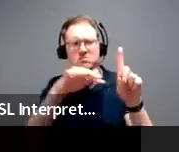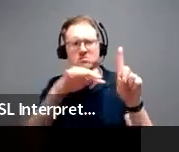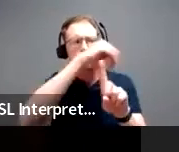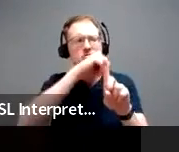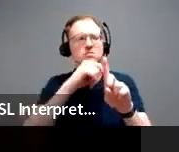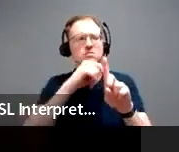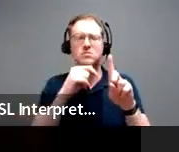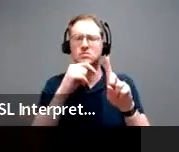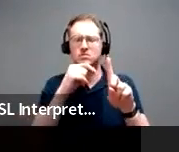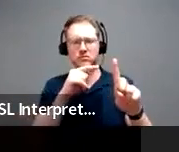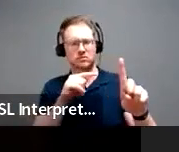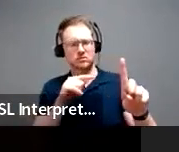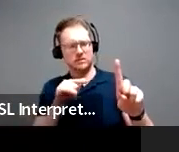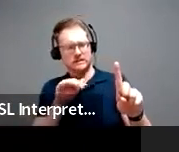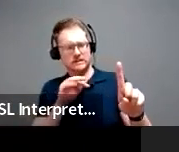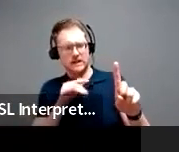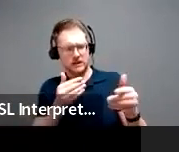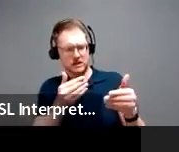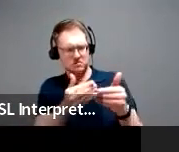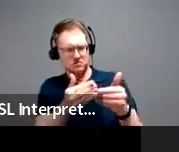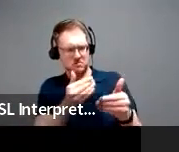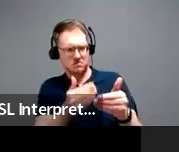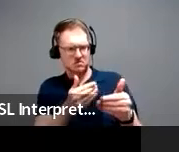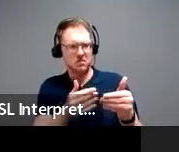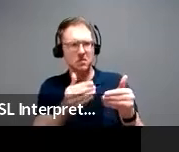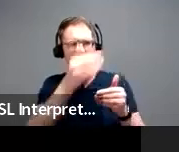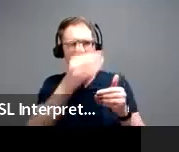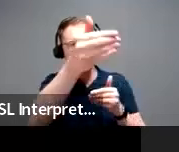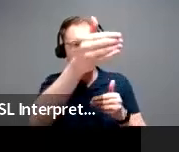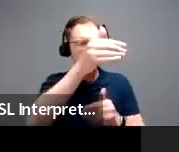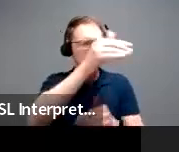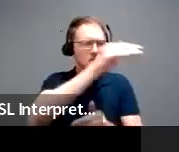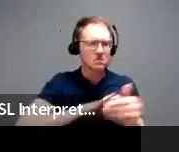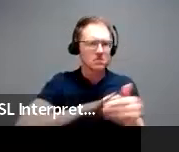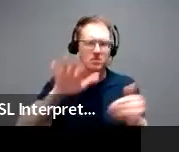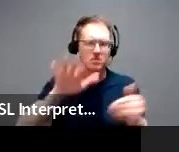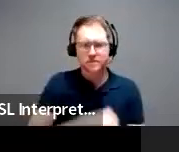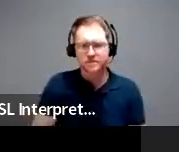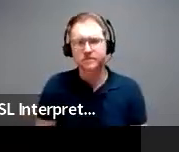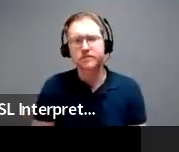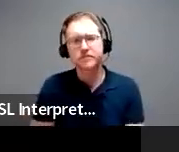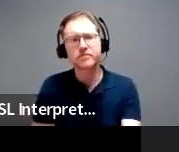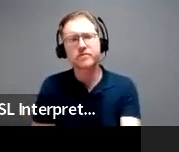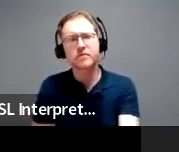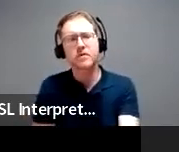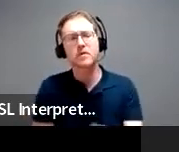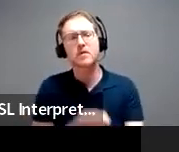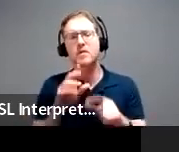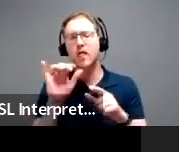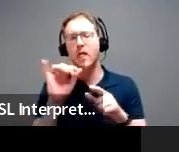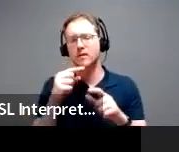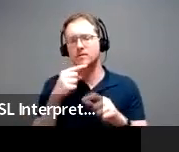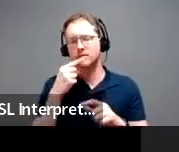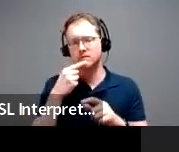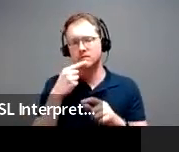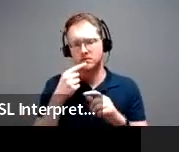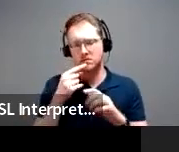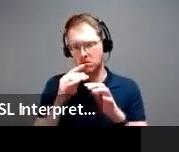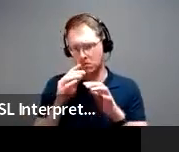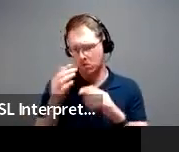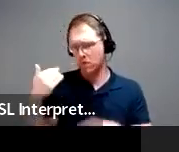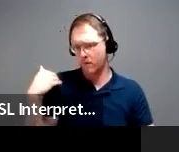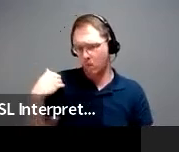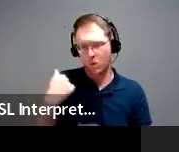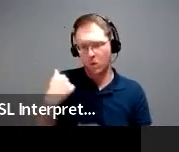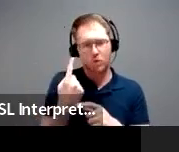and in its local environments. But as I said before, one of the early reasons to build